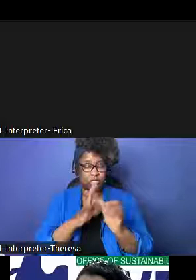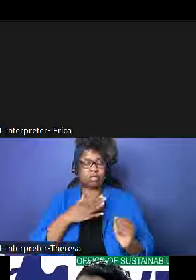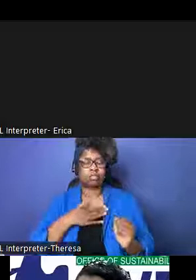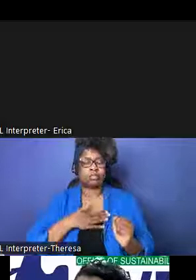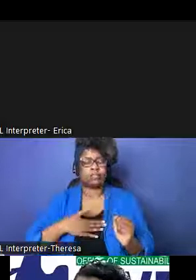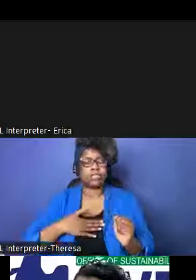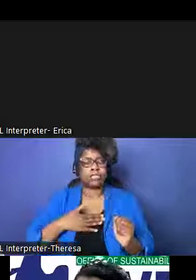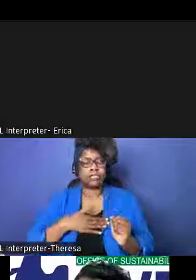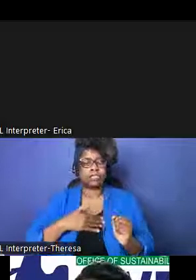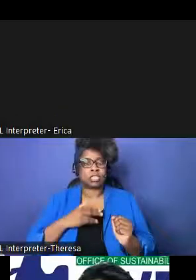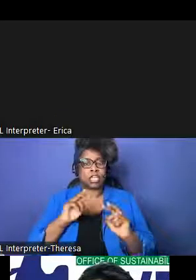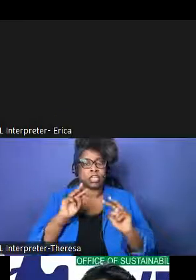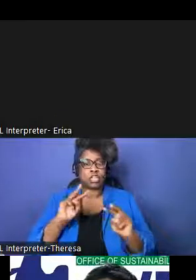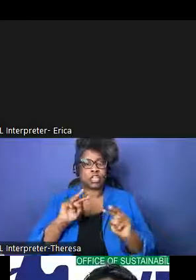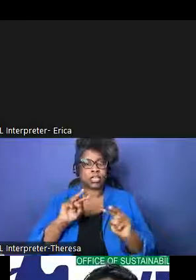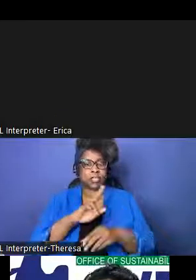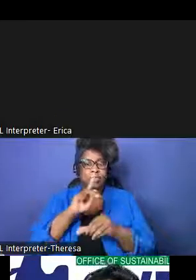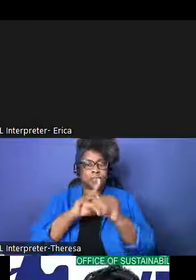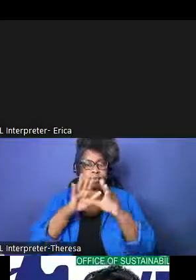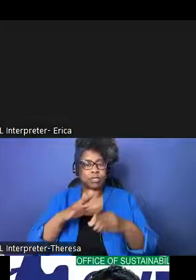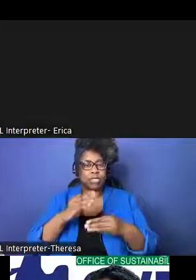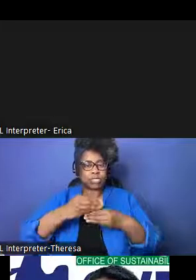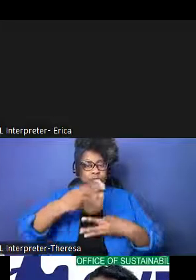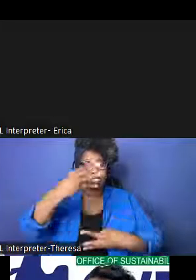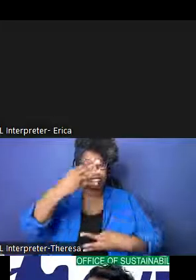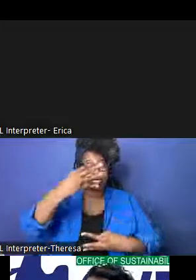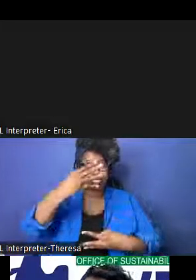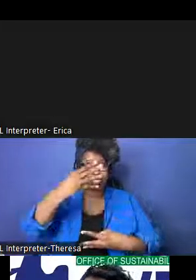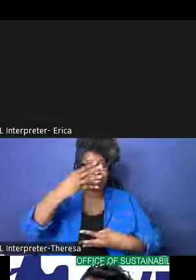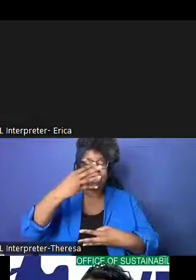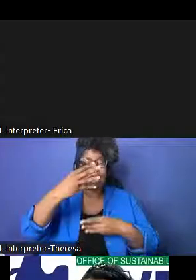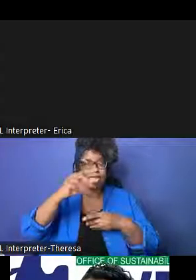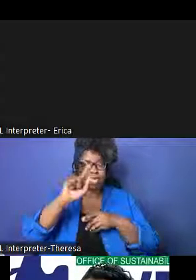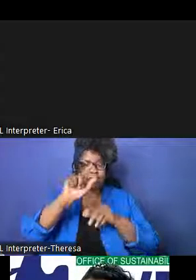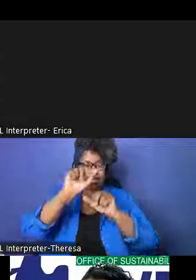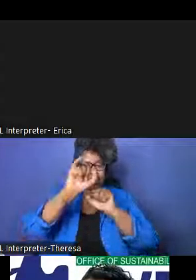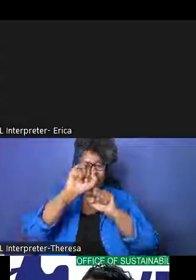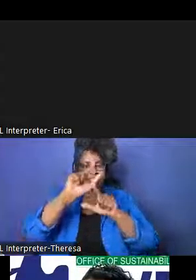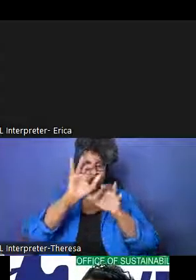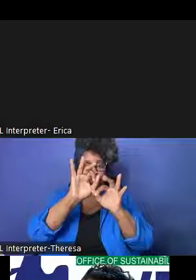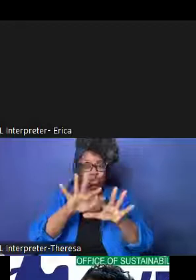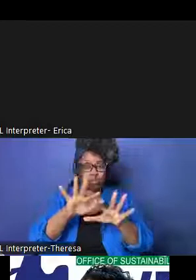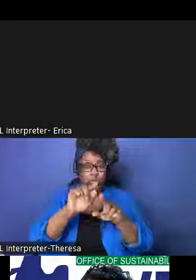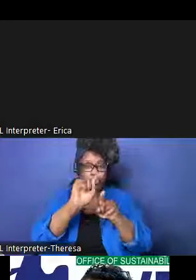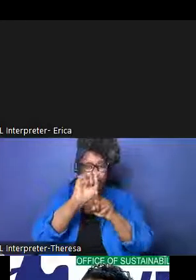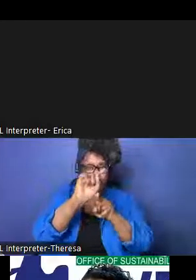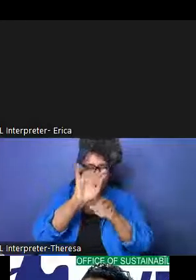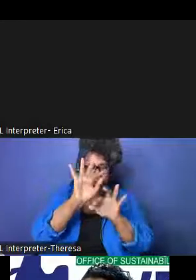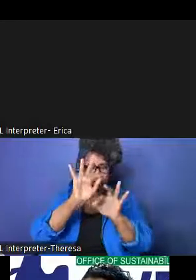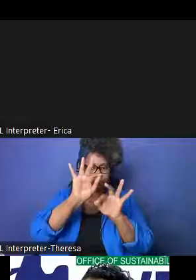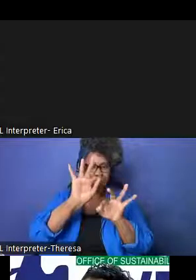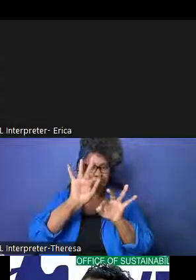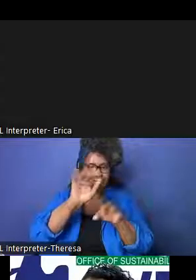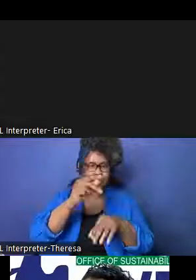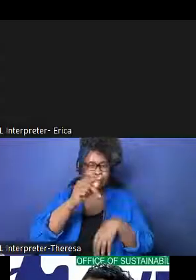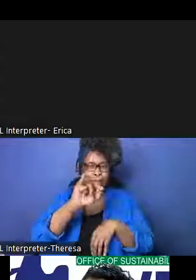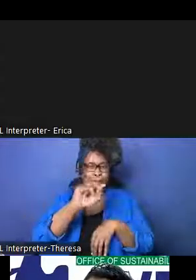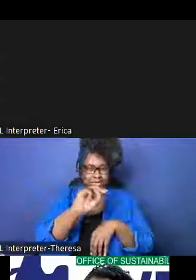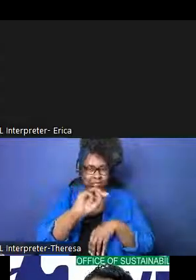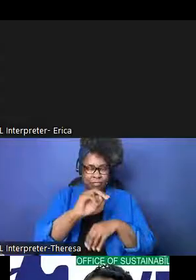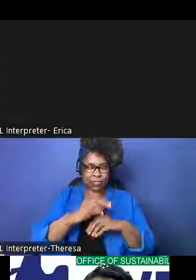look at the participants and pin our ASL interpreters. Anyone who is on the